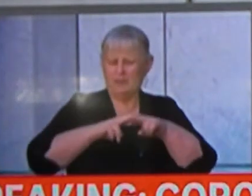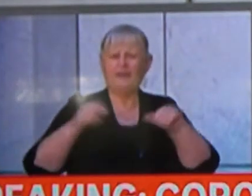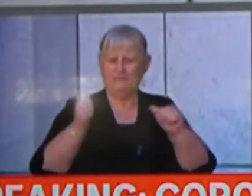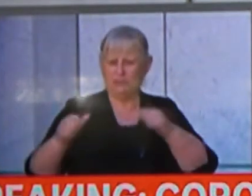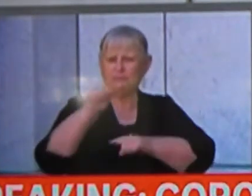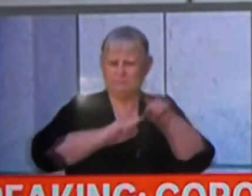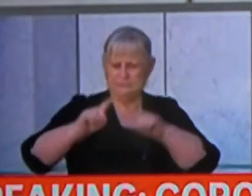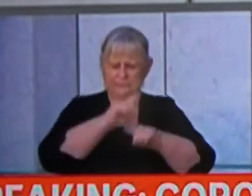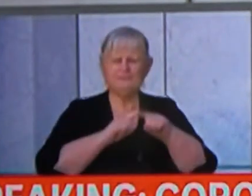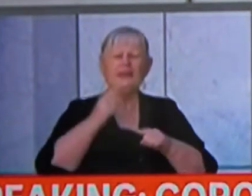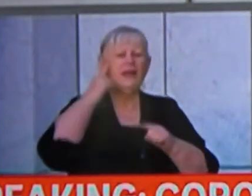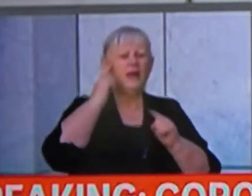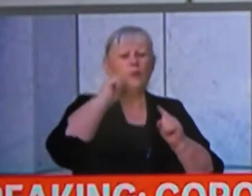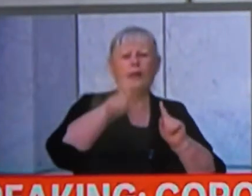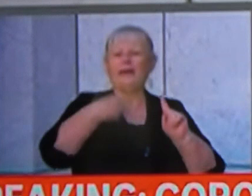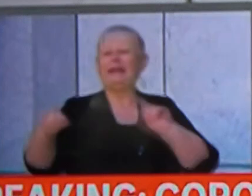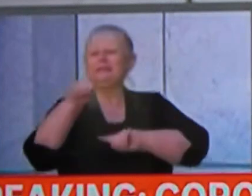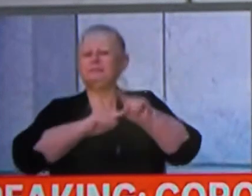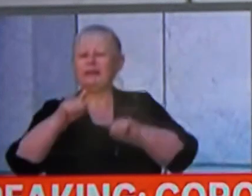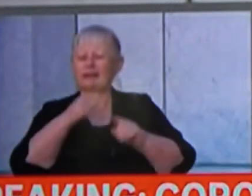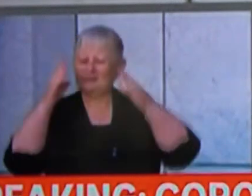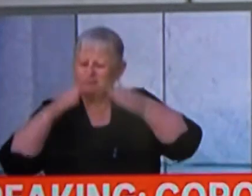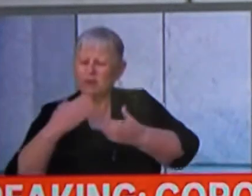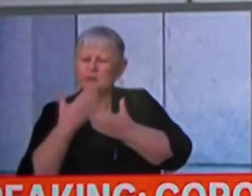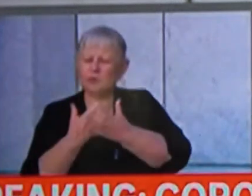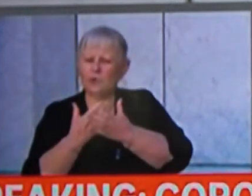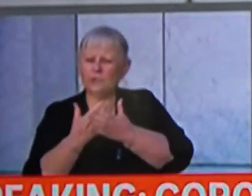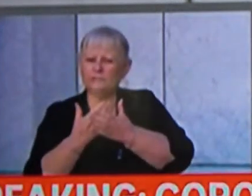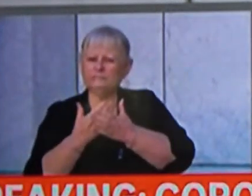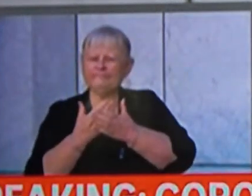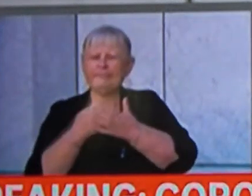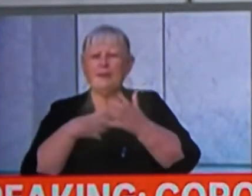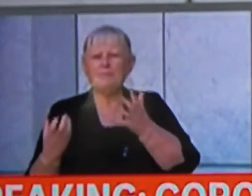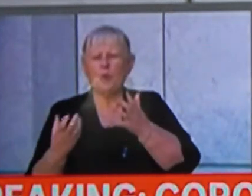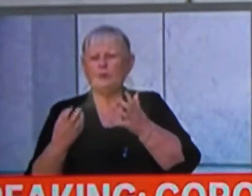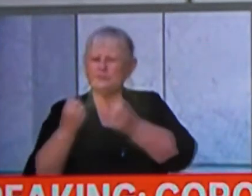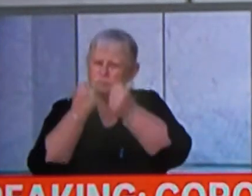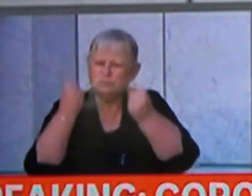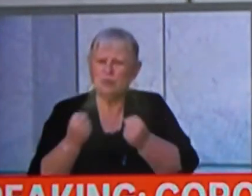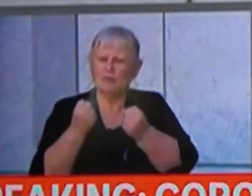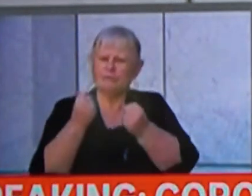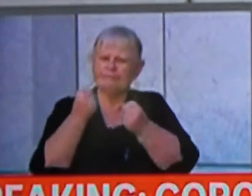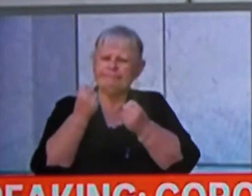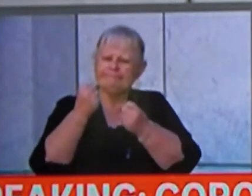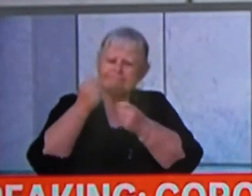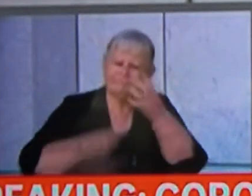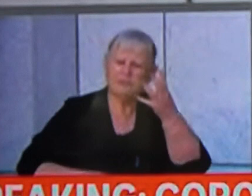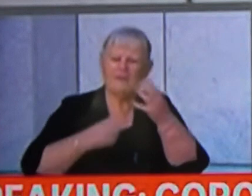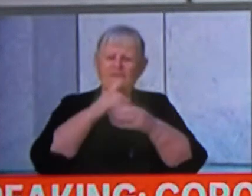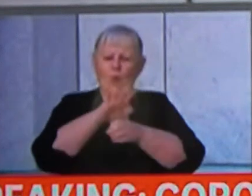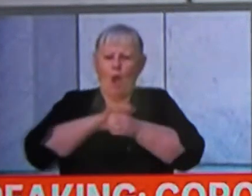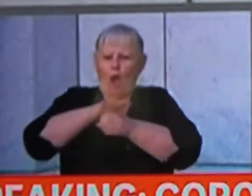met, we had scheduled our next meeting to focus on the issue of further and stronger measures to deal with